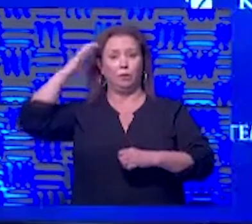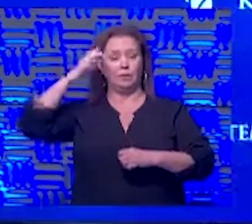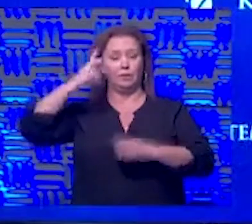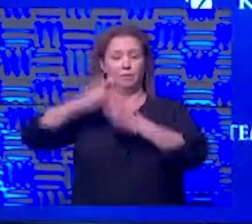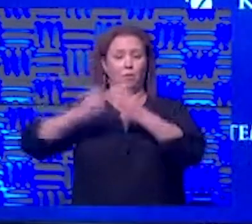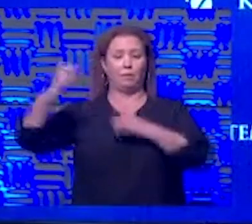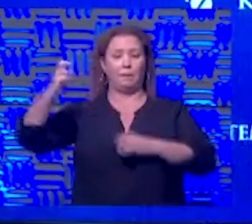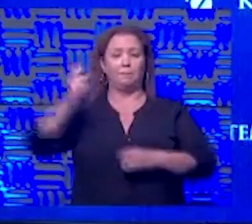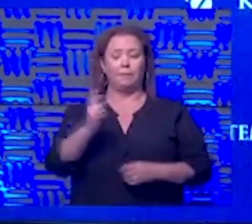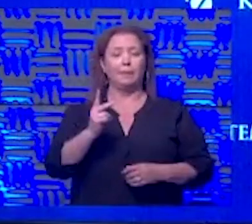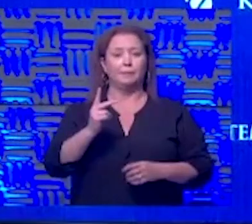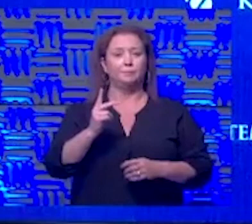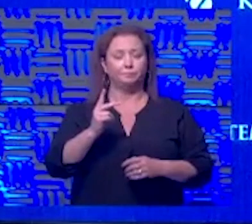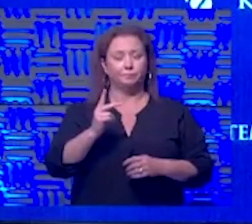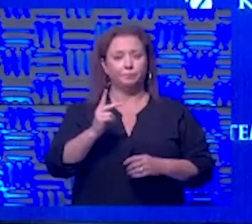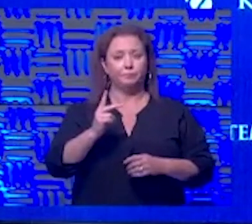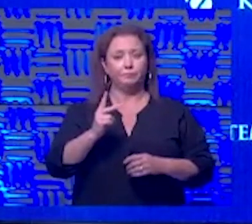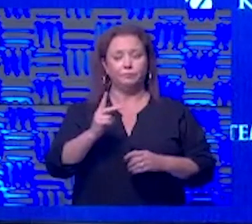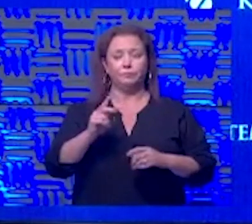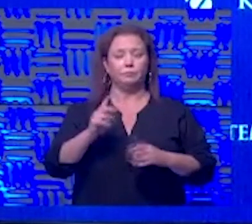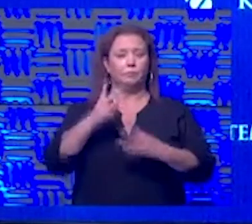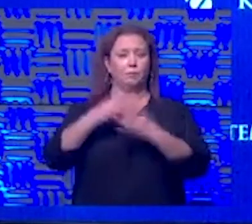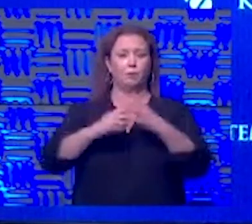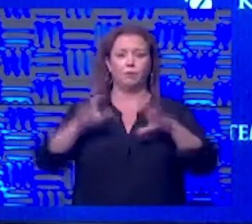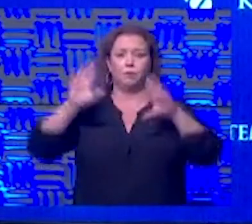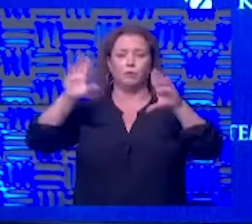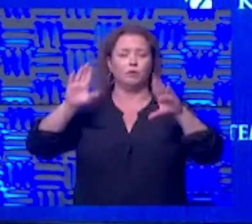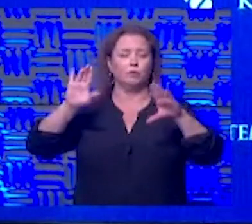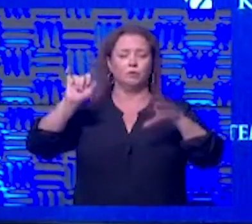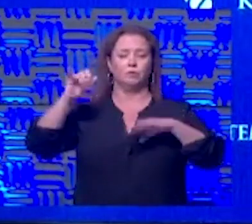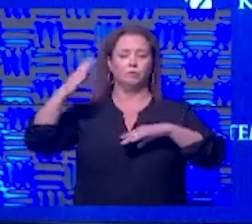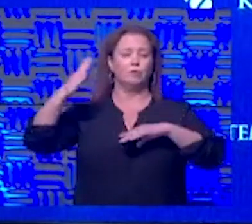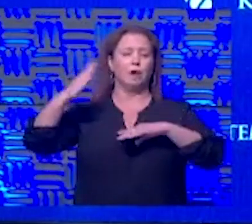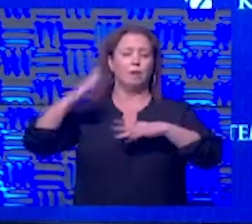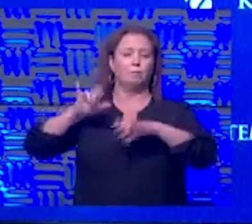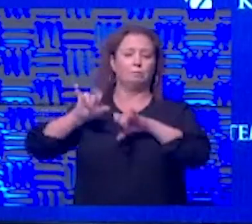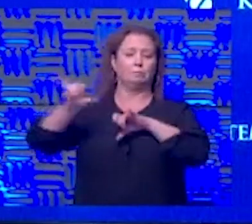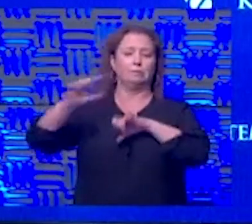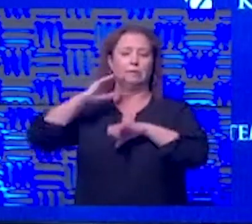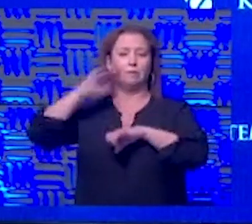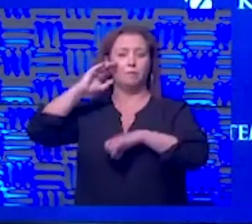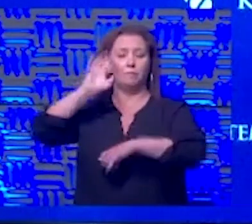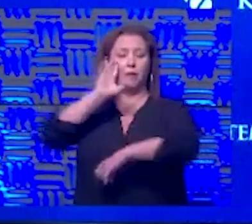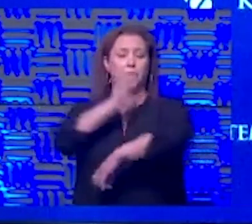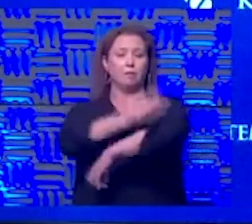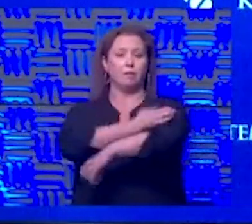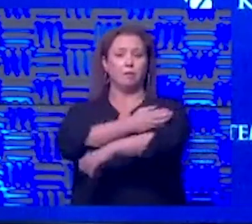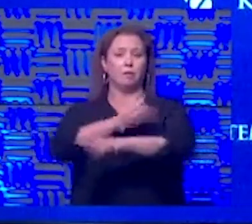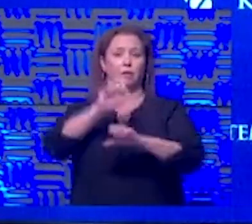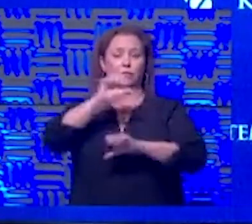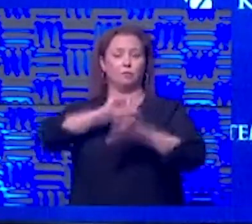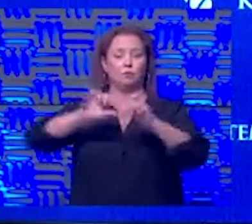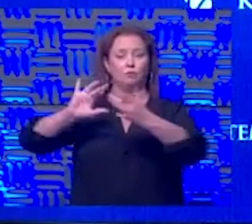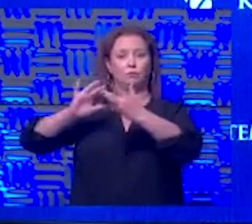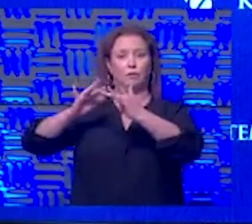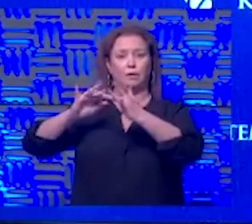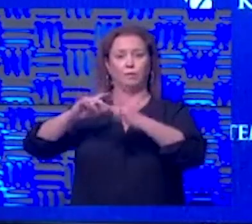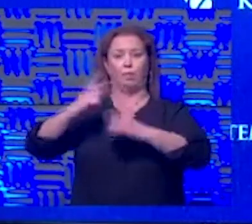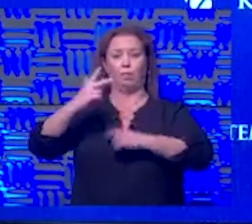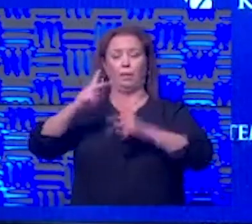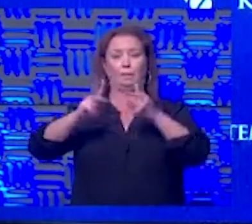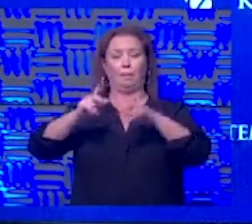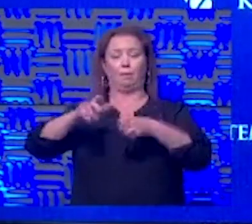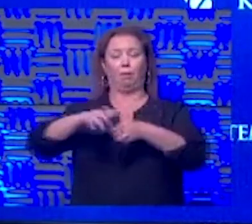came back, and both have been doing a really good job at sheltering in place. My daughter's social network was 3